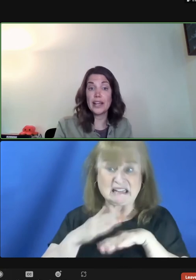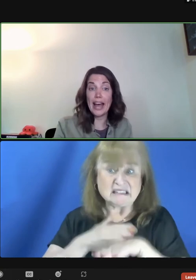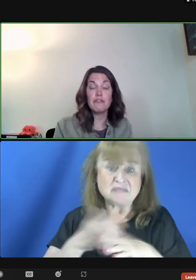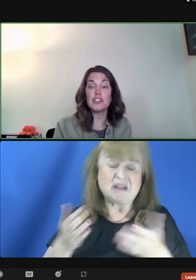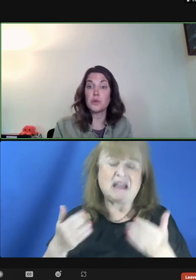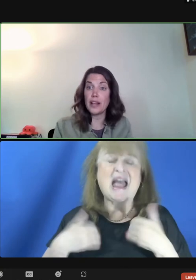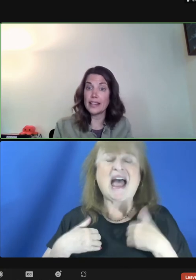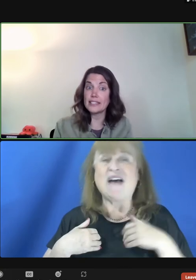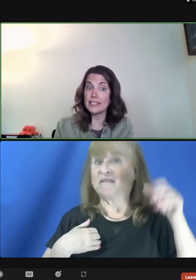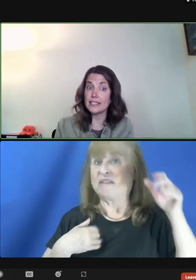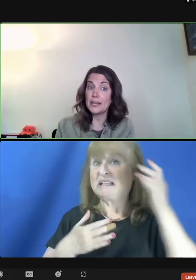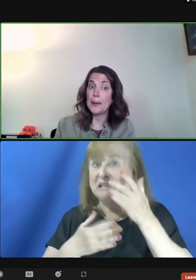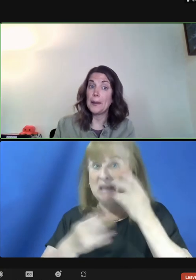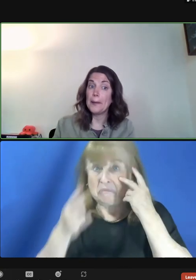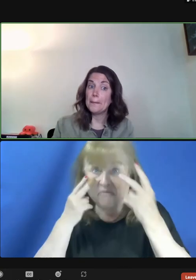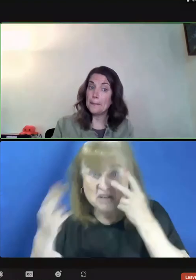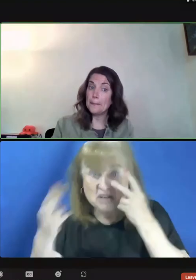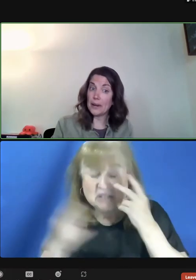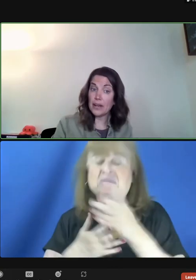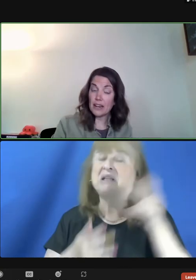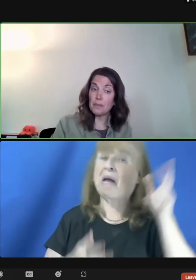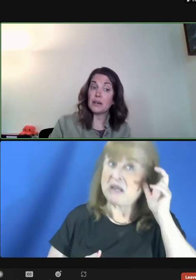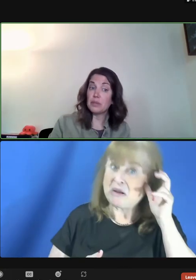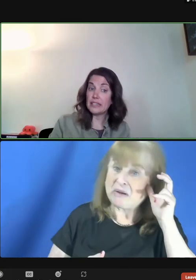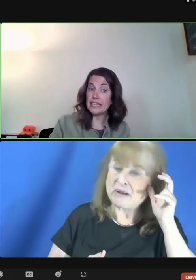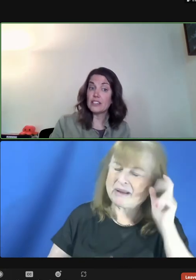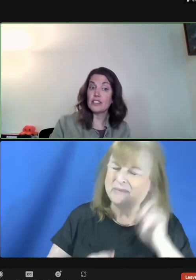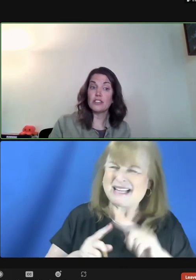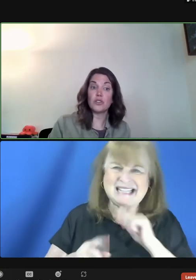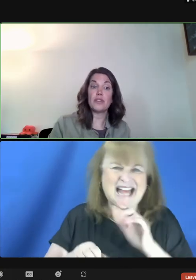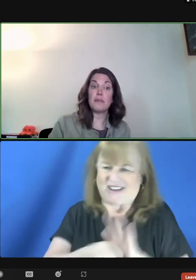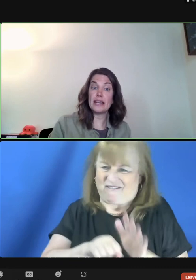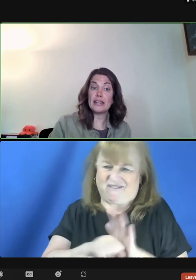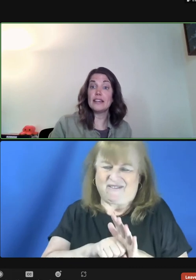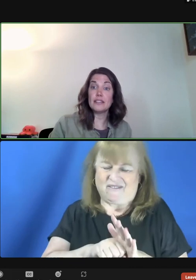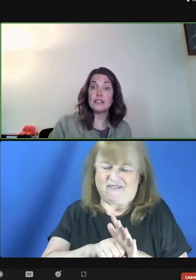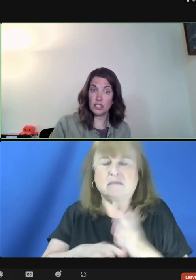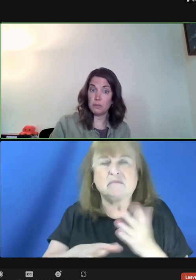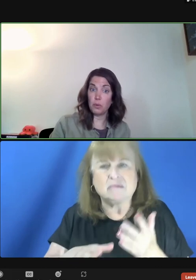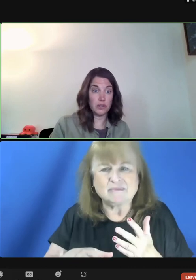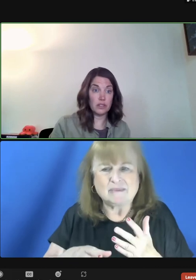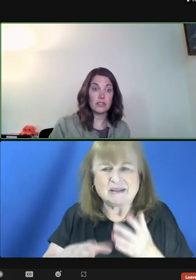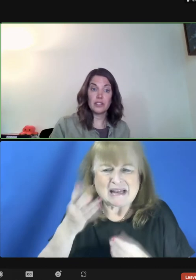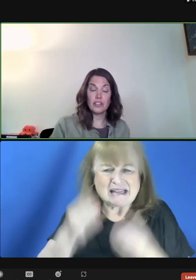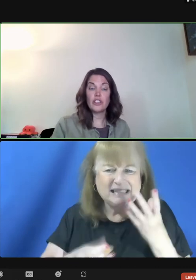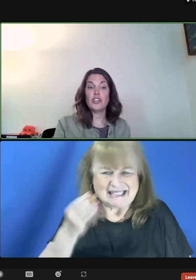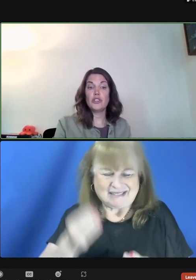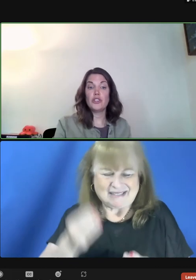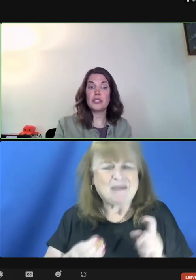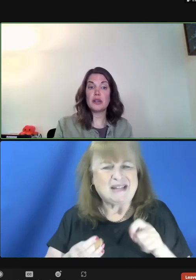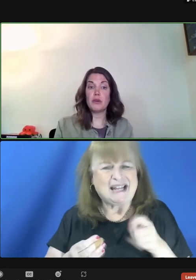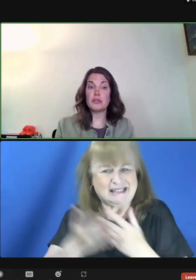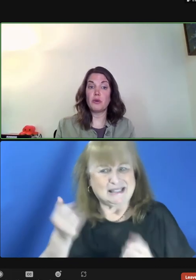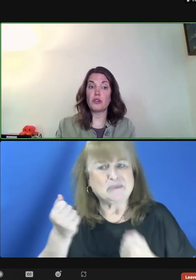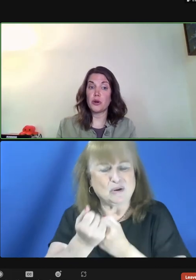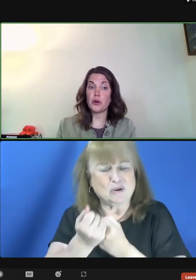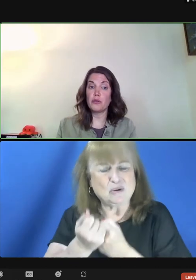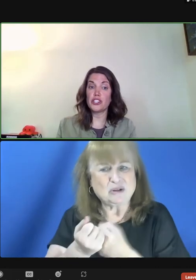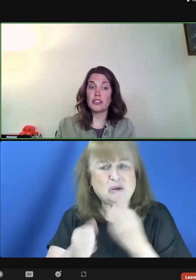both auditory and visual access, but it might not be complete. So they might need support